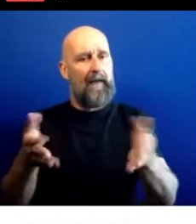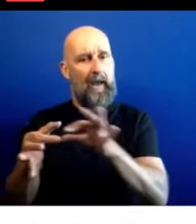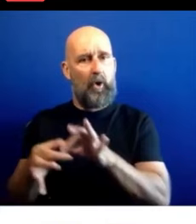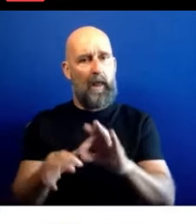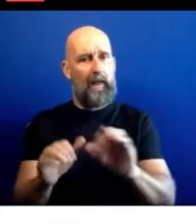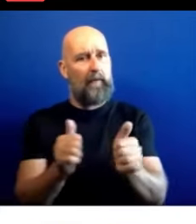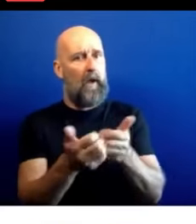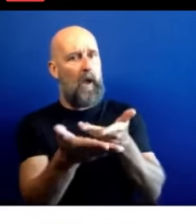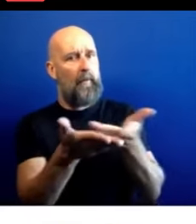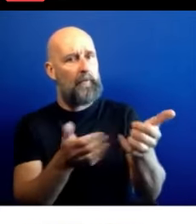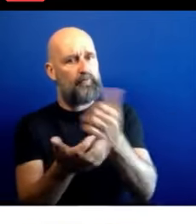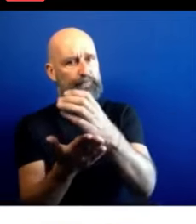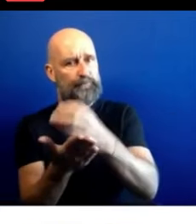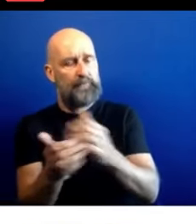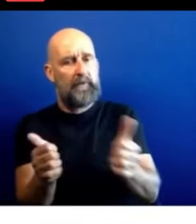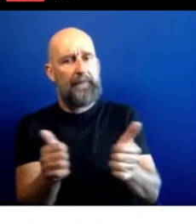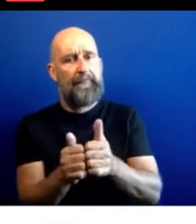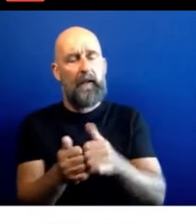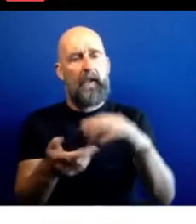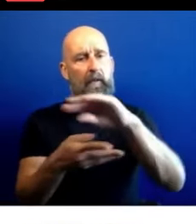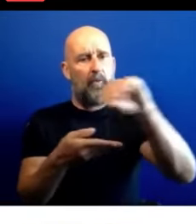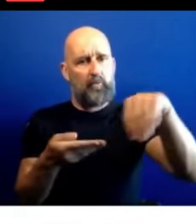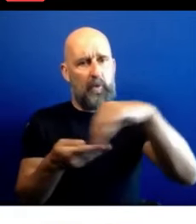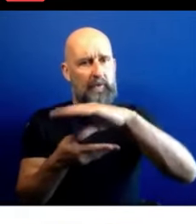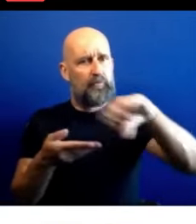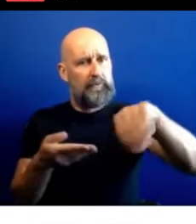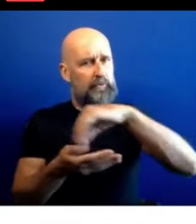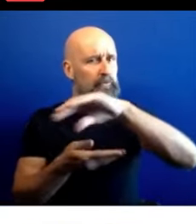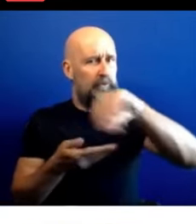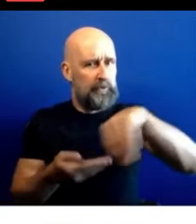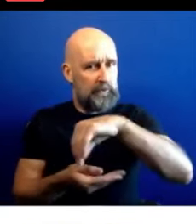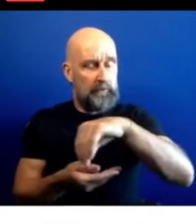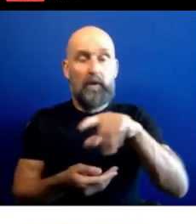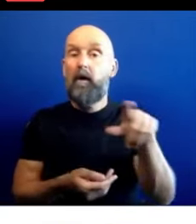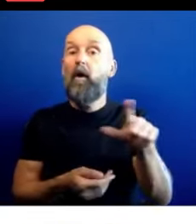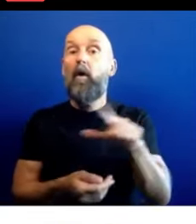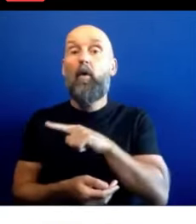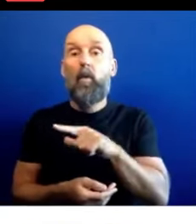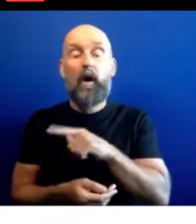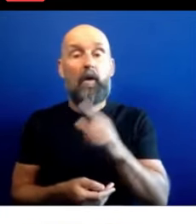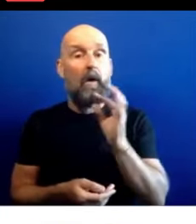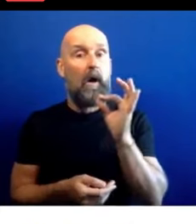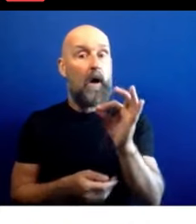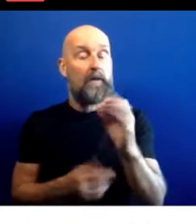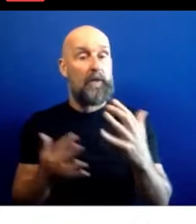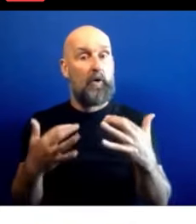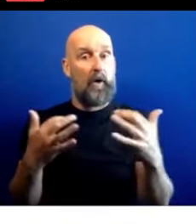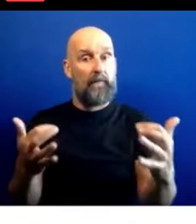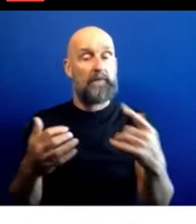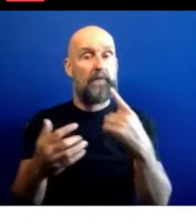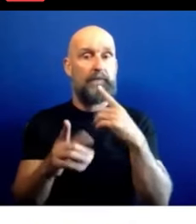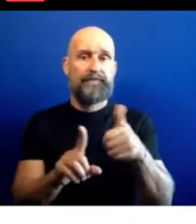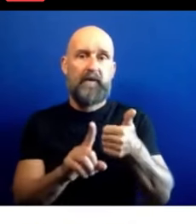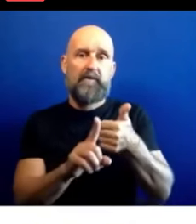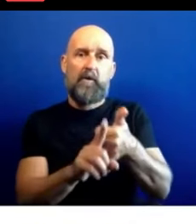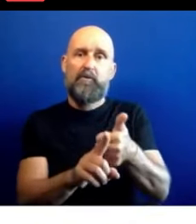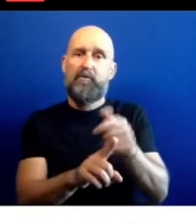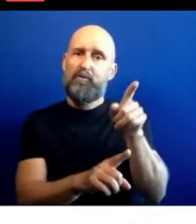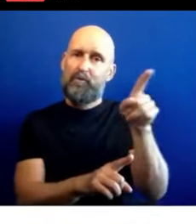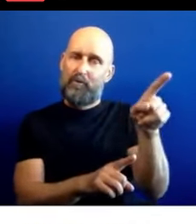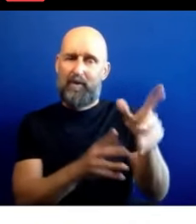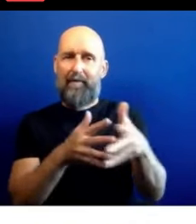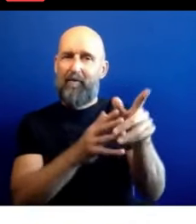that include royalties or residuals or whatever you want to call them, and why we call on Congress to send our solidarity to the Writers Guild of